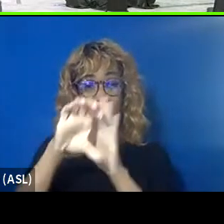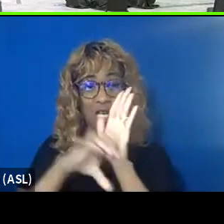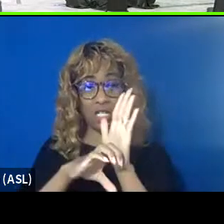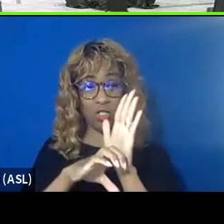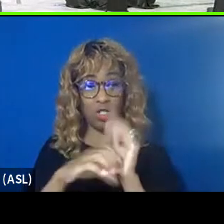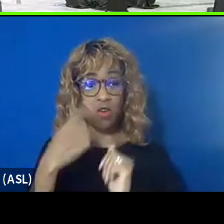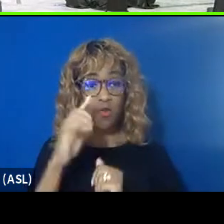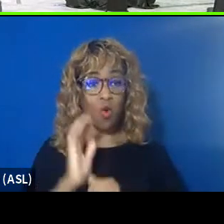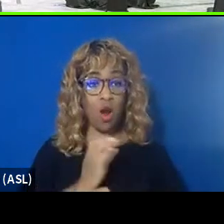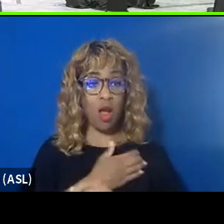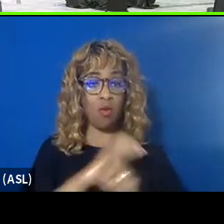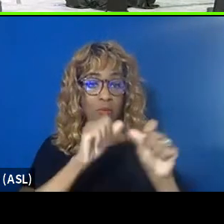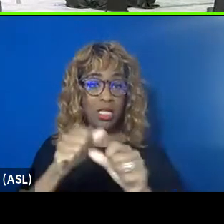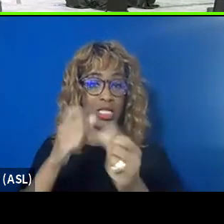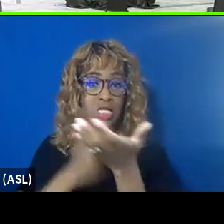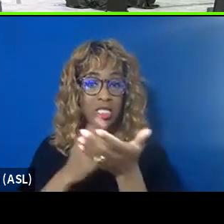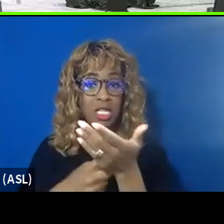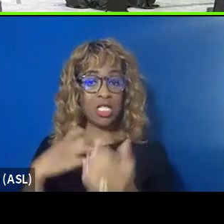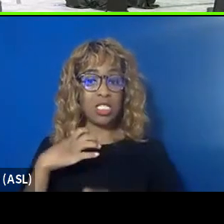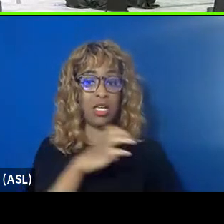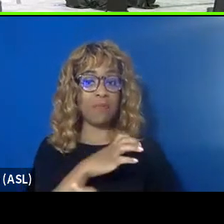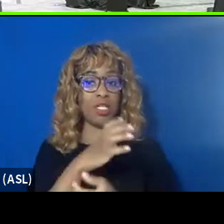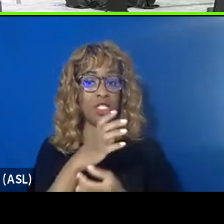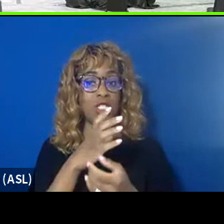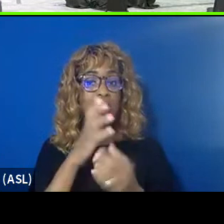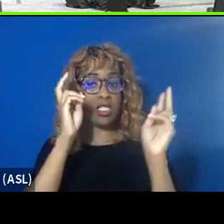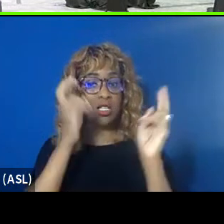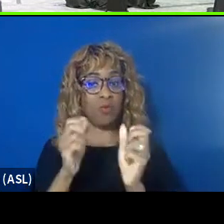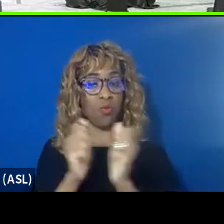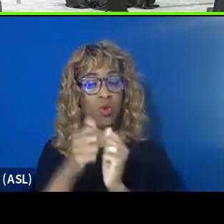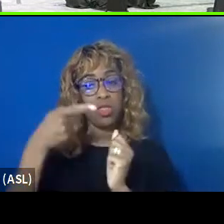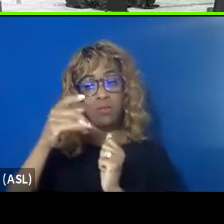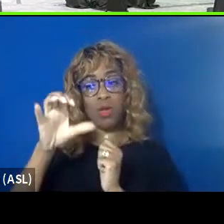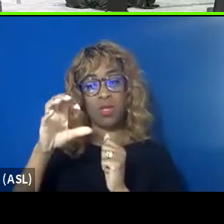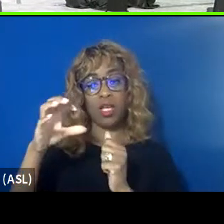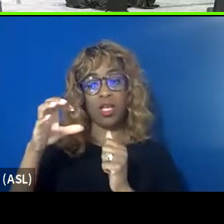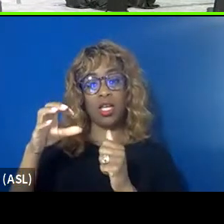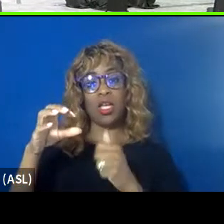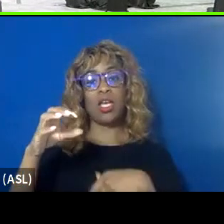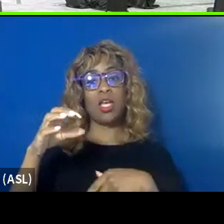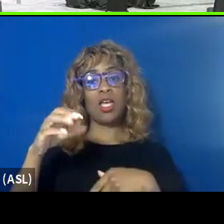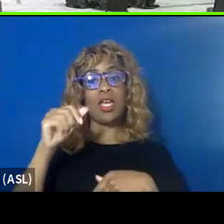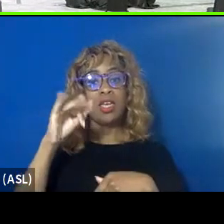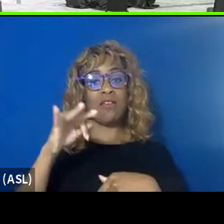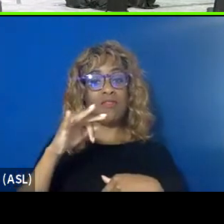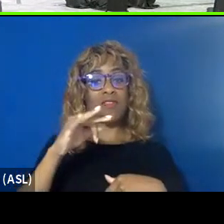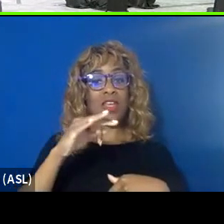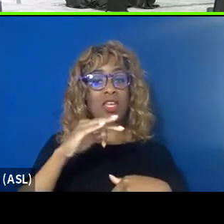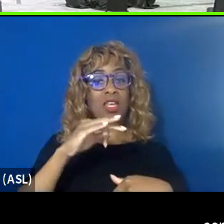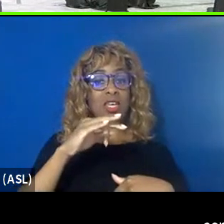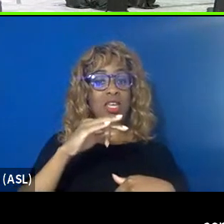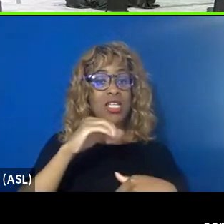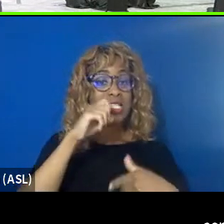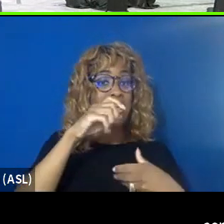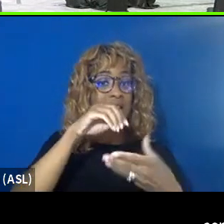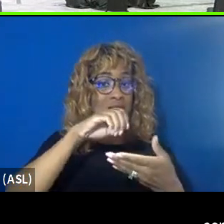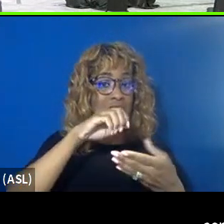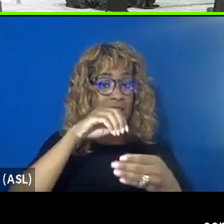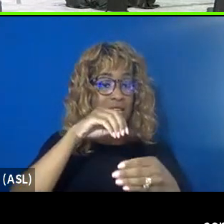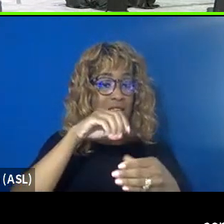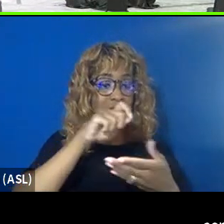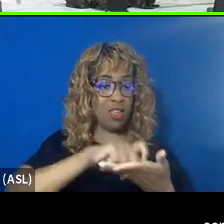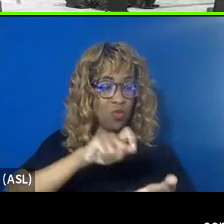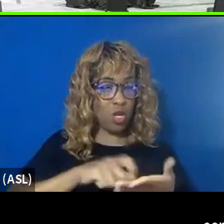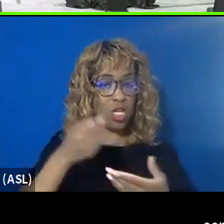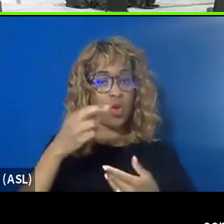our ability to discuss commission matters with the public outside of writing and outside of a publicly noticed meeting. And I'm concerned that